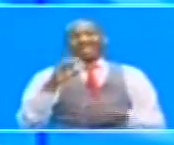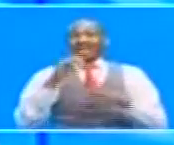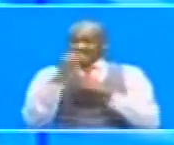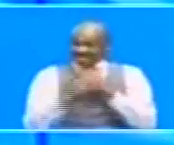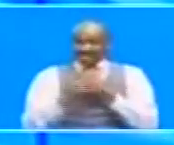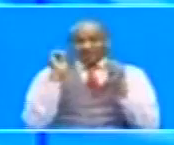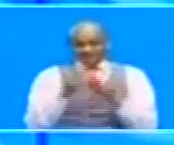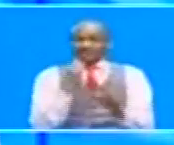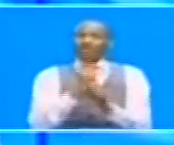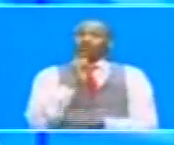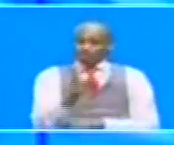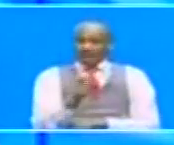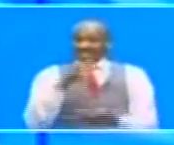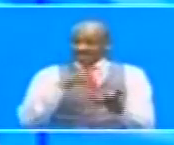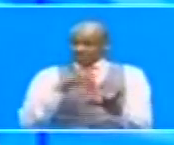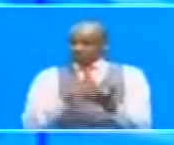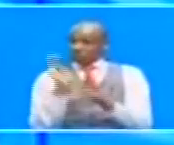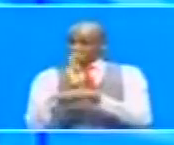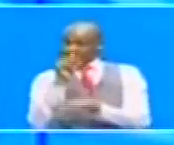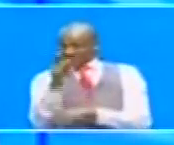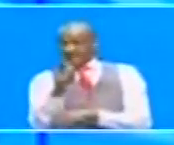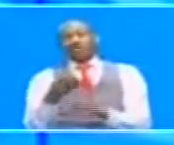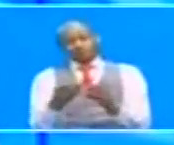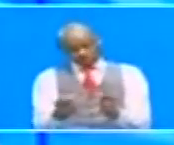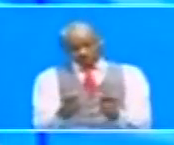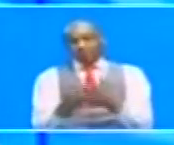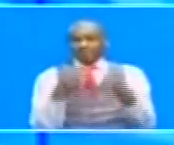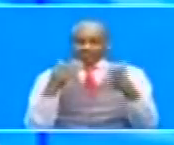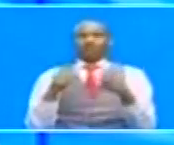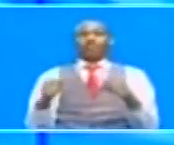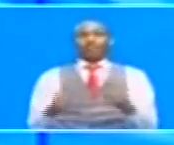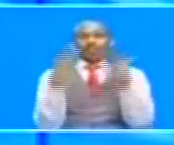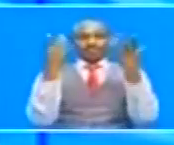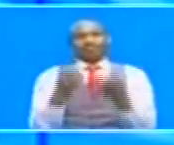need to ensure the situation in Burundi is dealt with amicably.